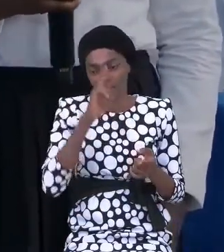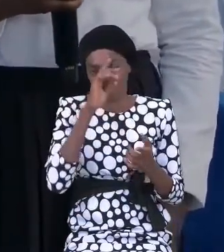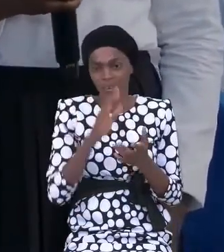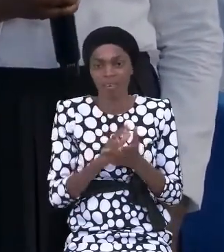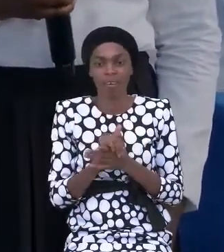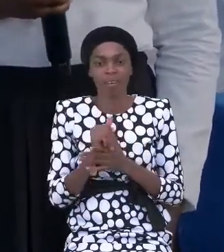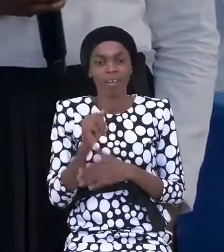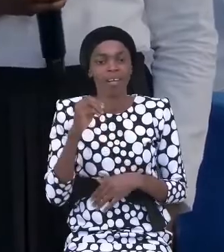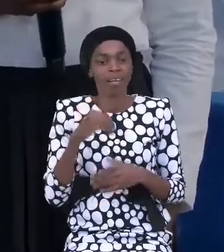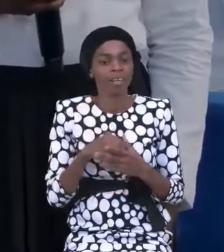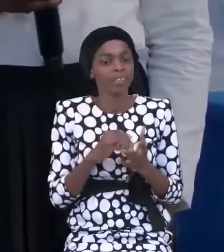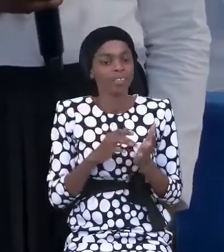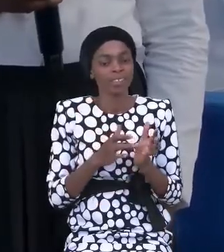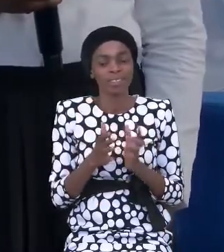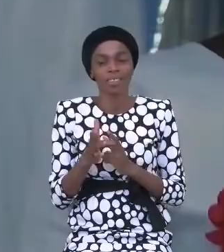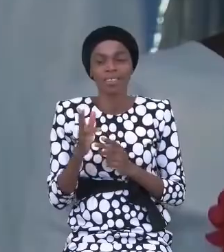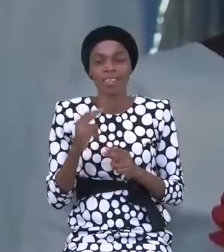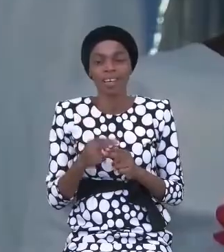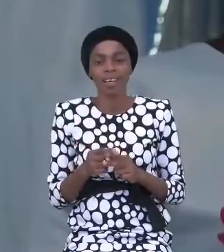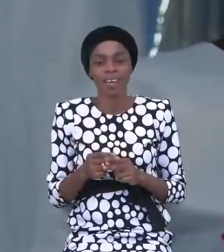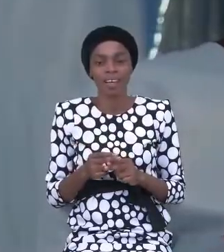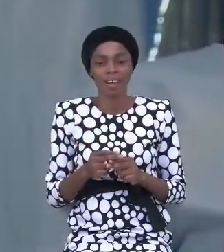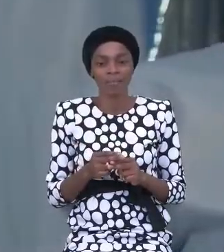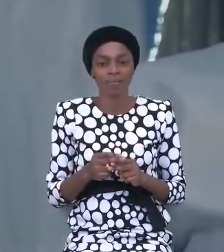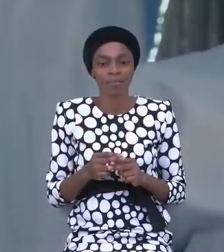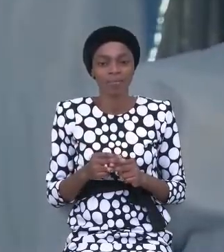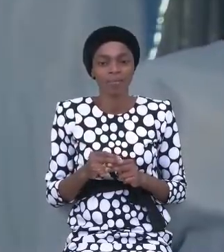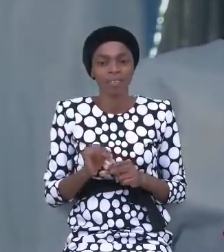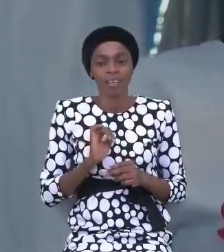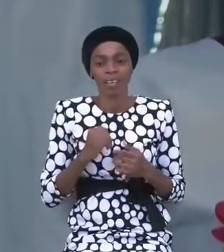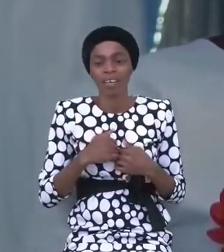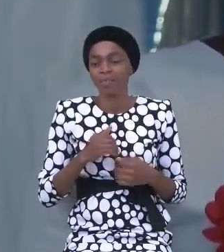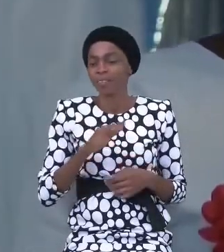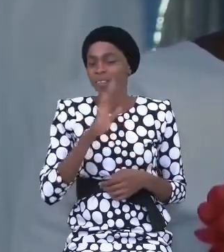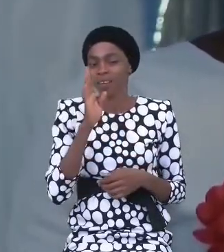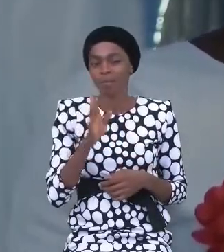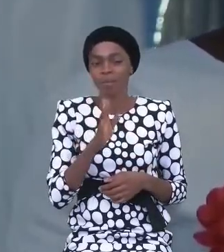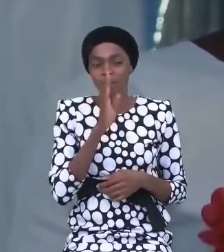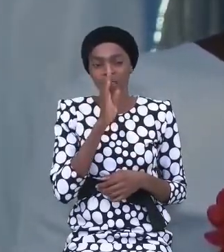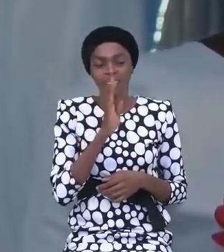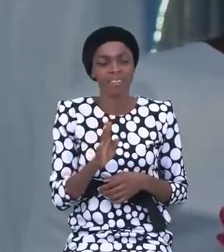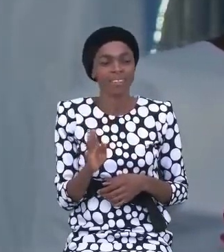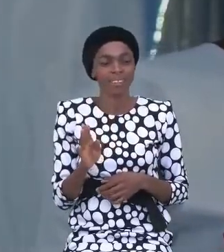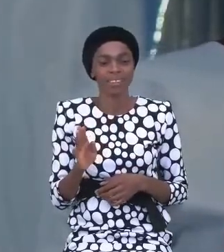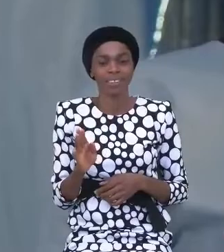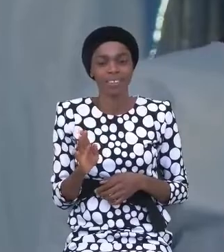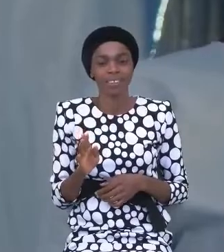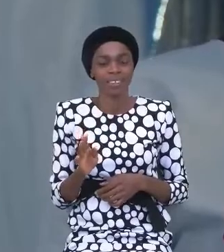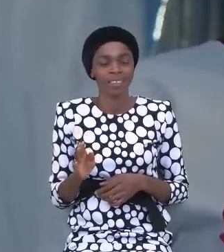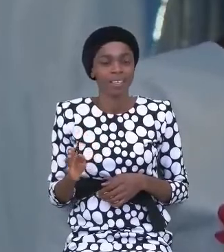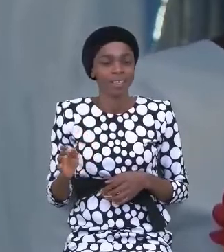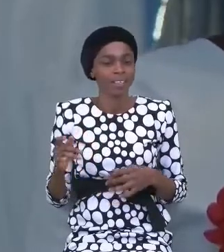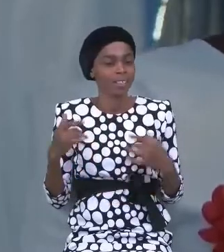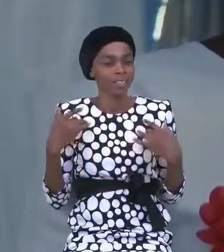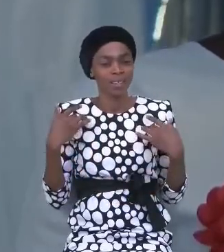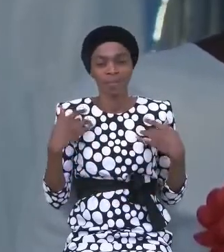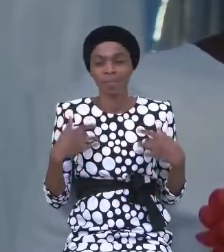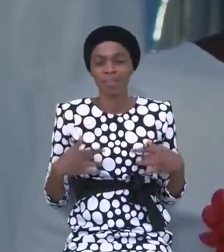believe in Jesus' name, I have never been